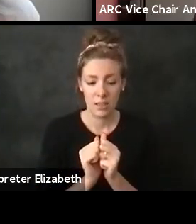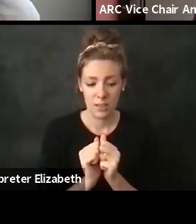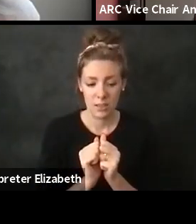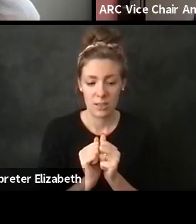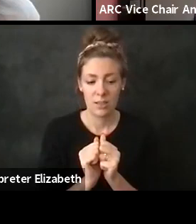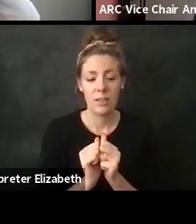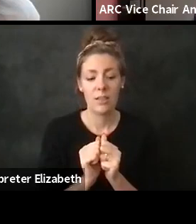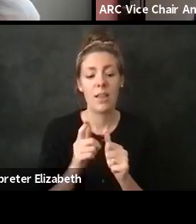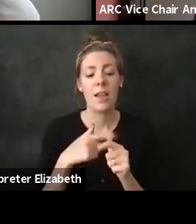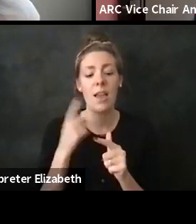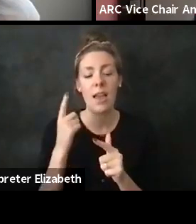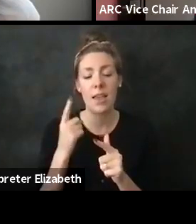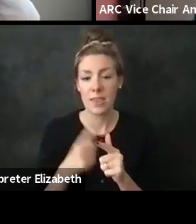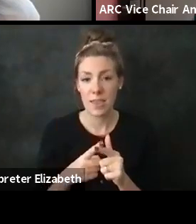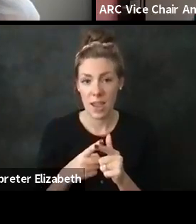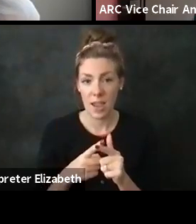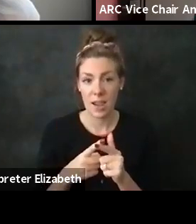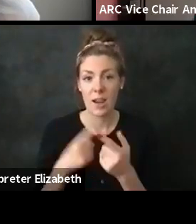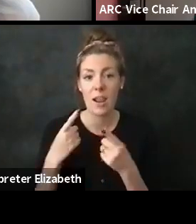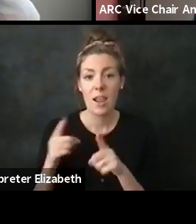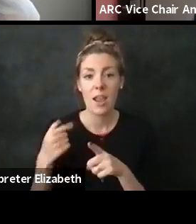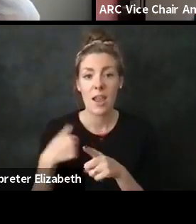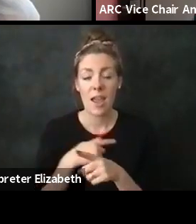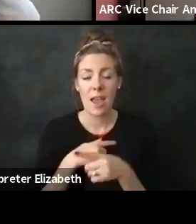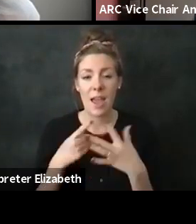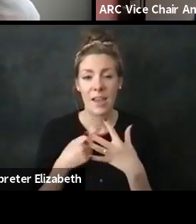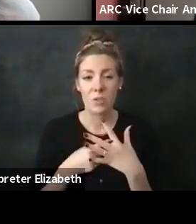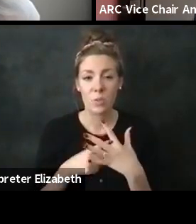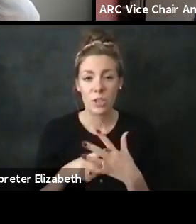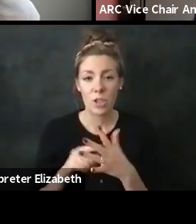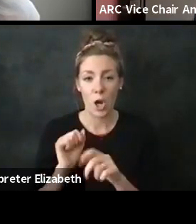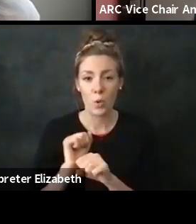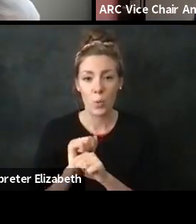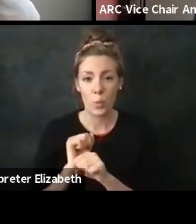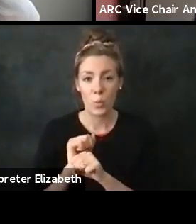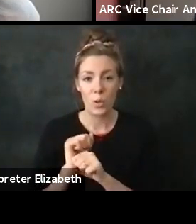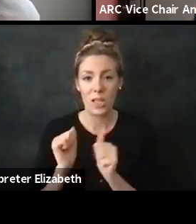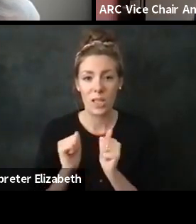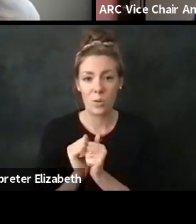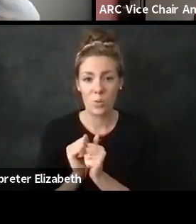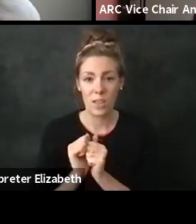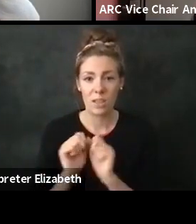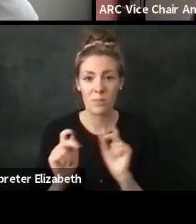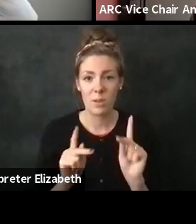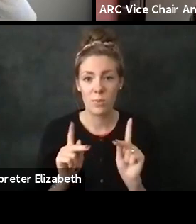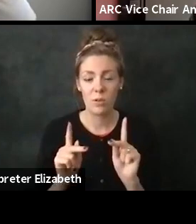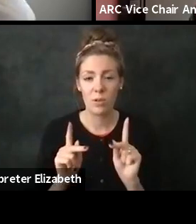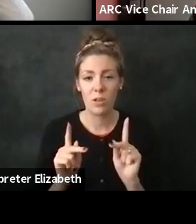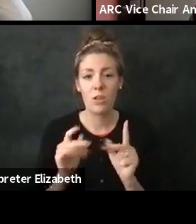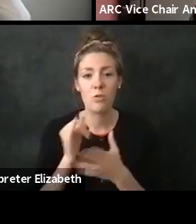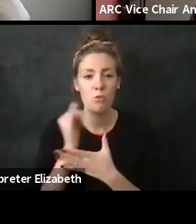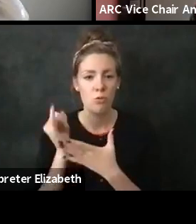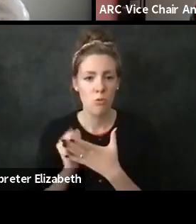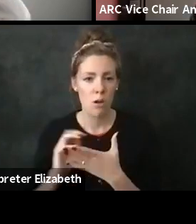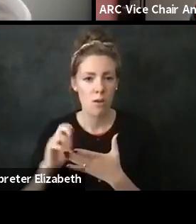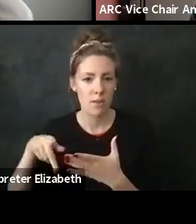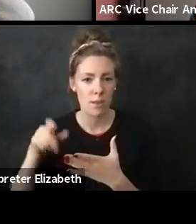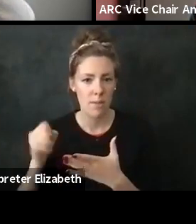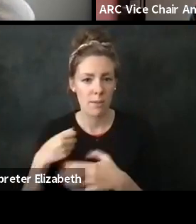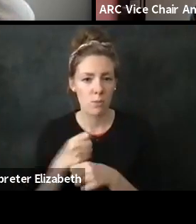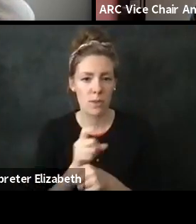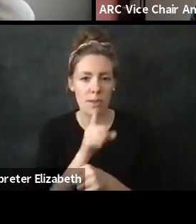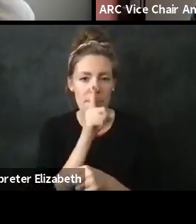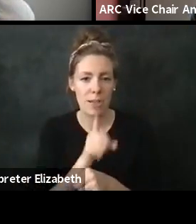And then as we start working with folks to draw these maps, we can make sure that we have a little bit